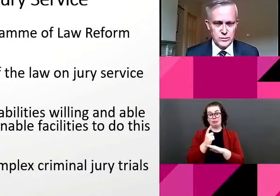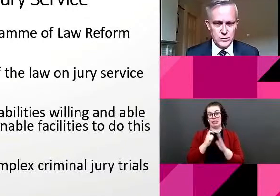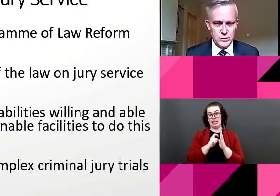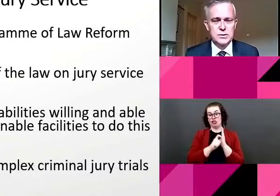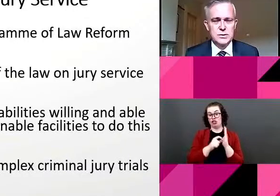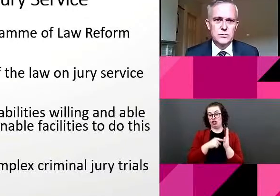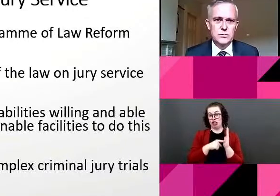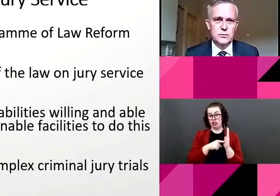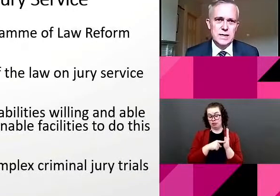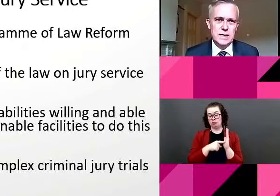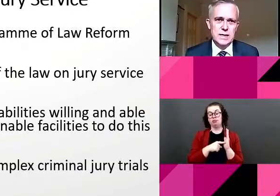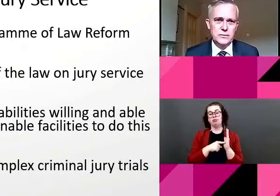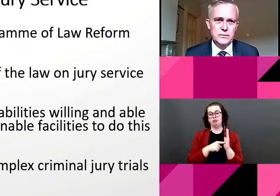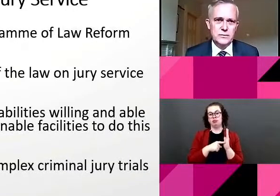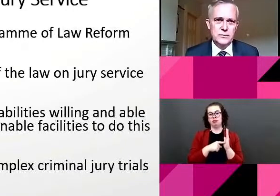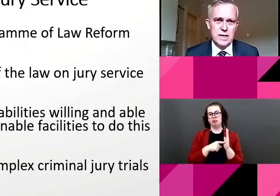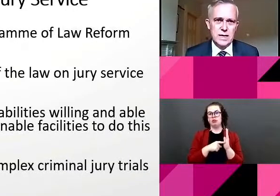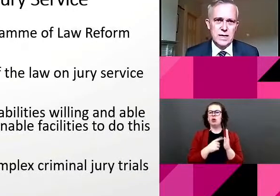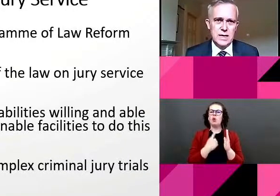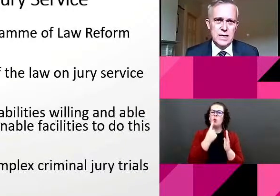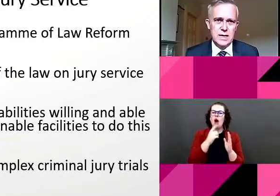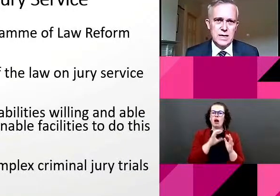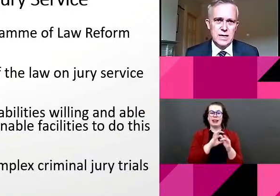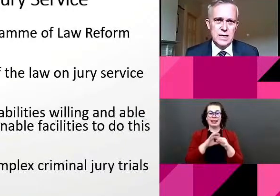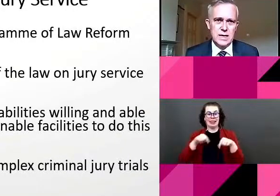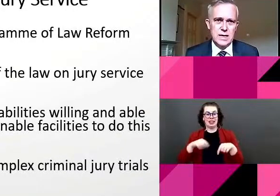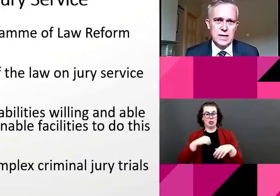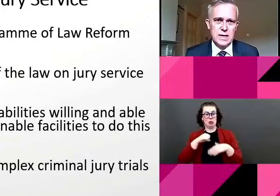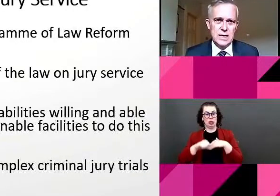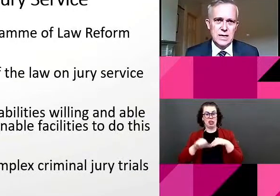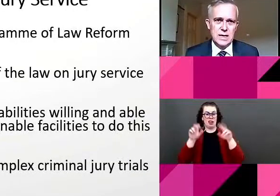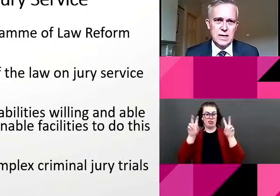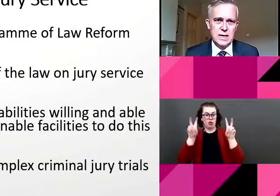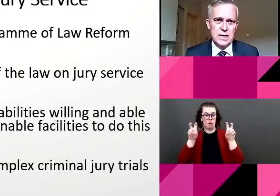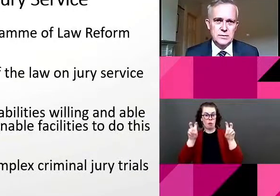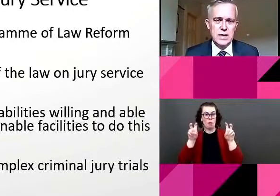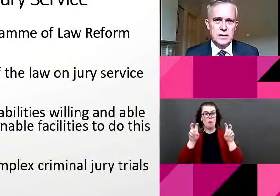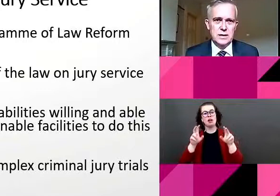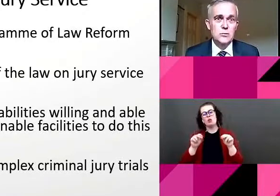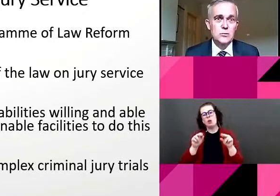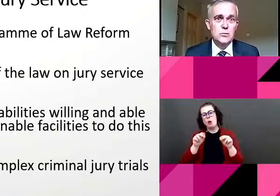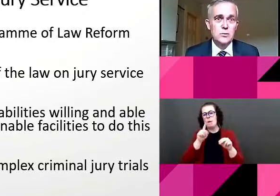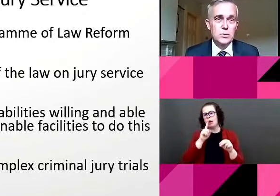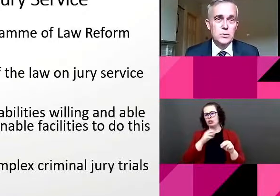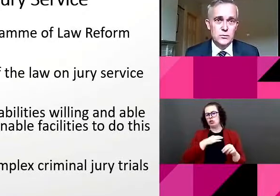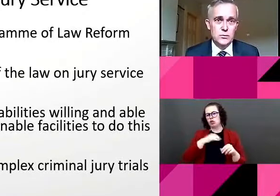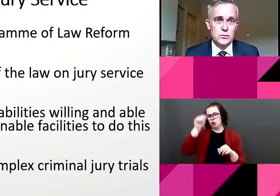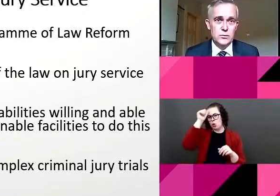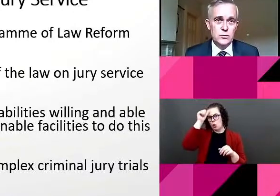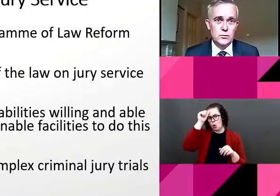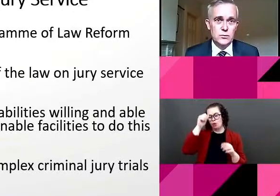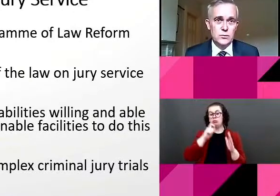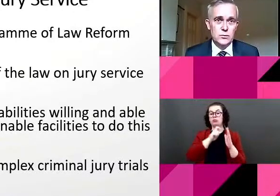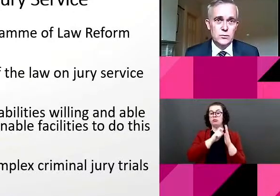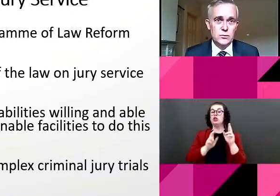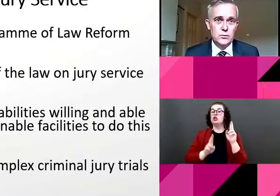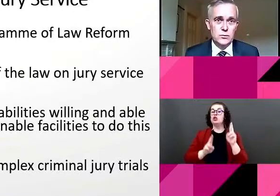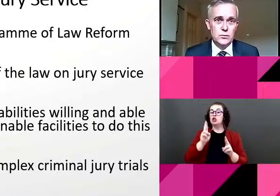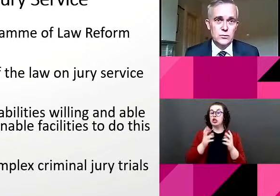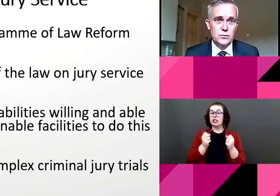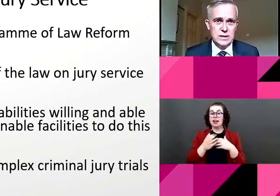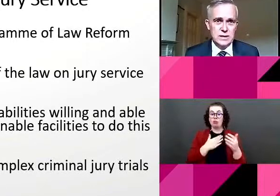not really relevant to today's conference, and it was that there should be super juries of